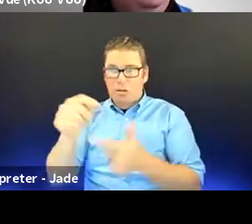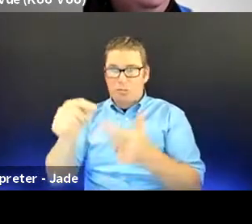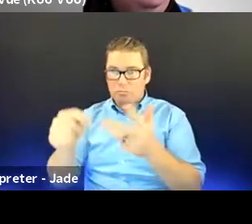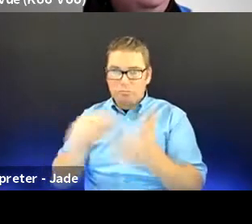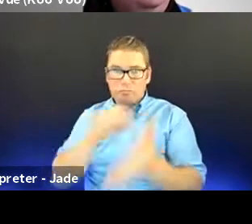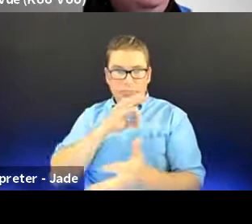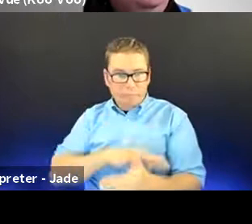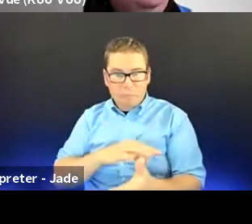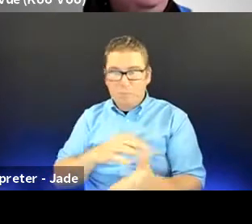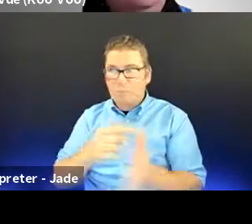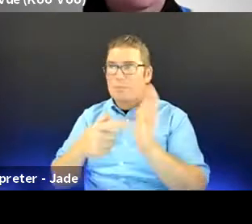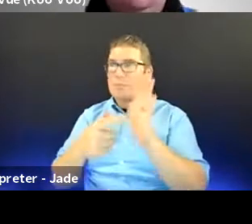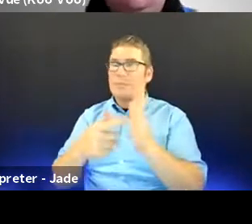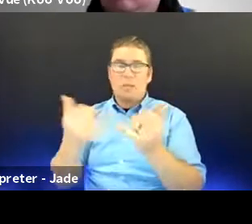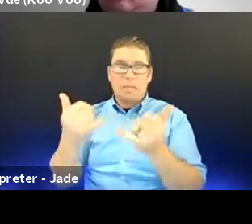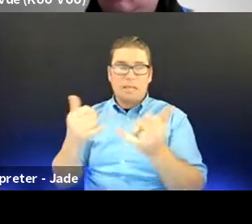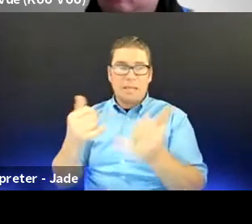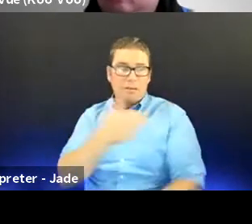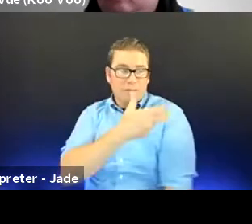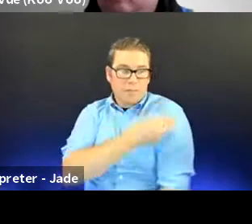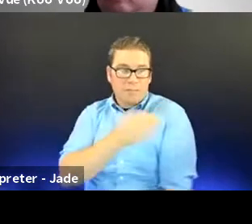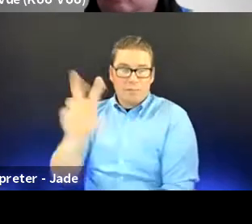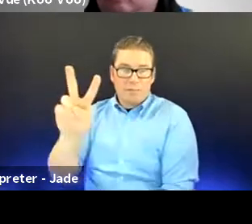current vaccines that have been developed have been done